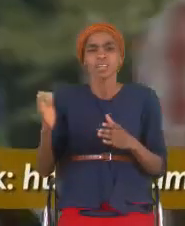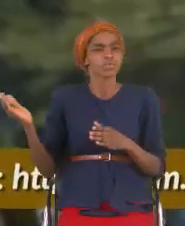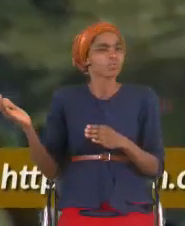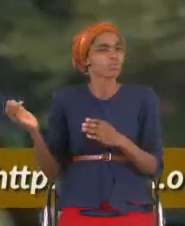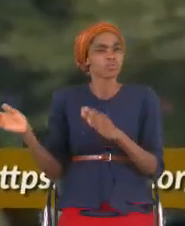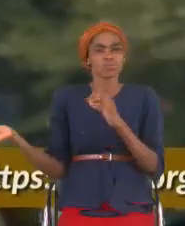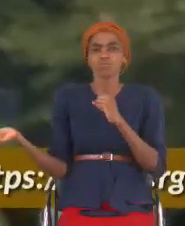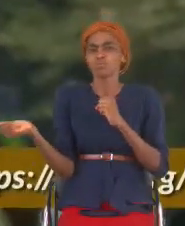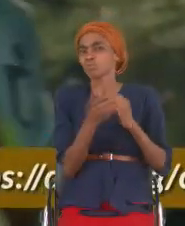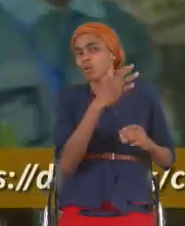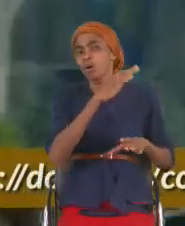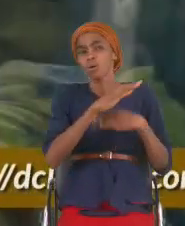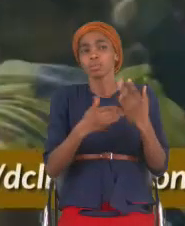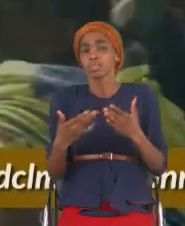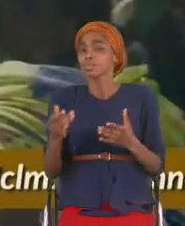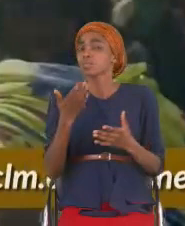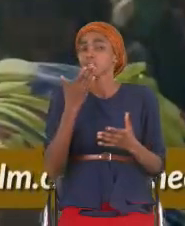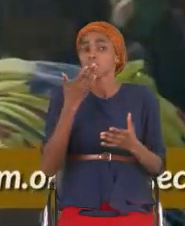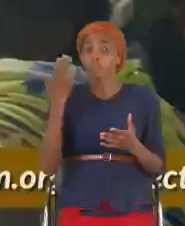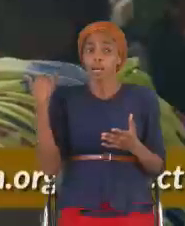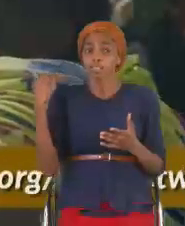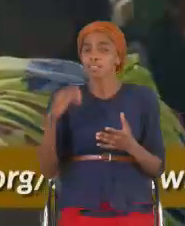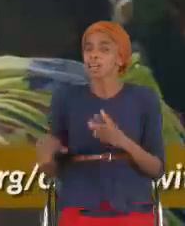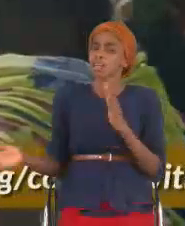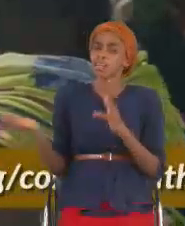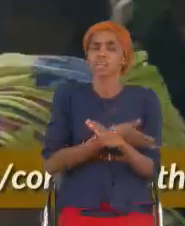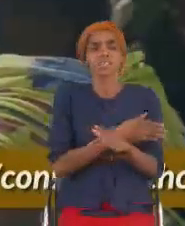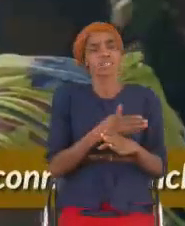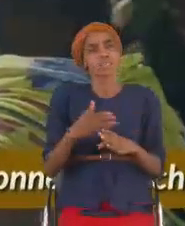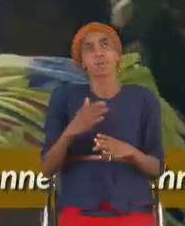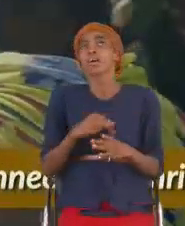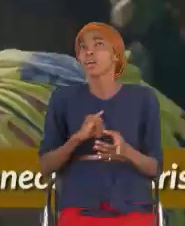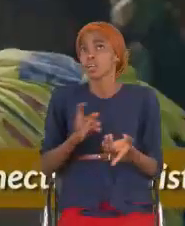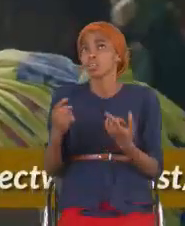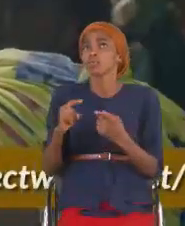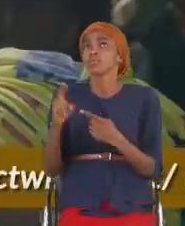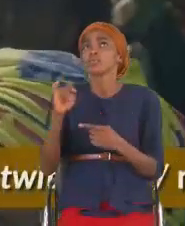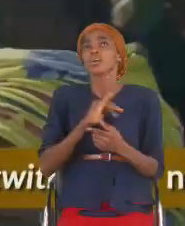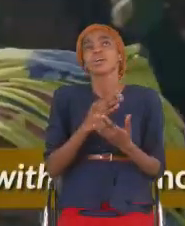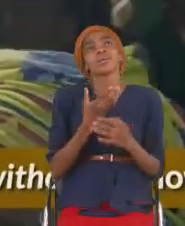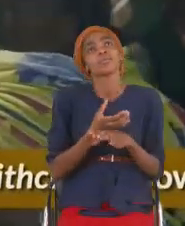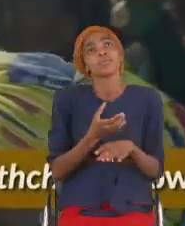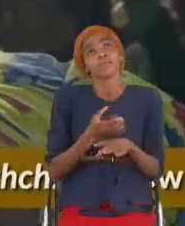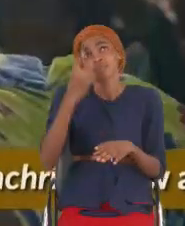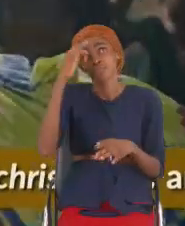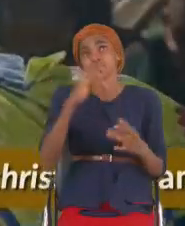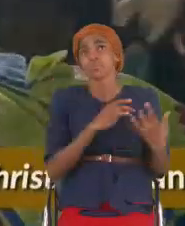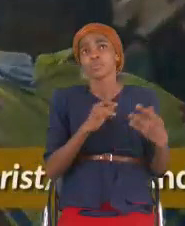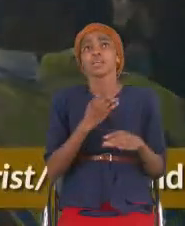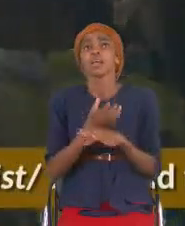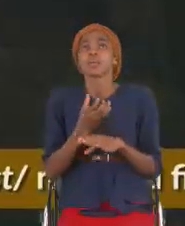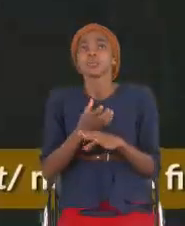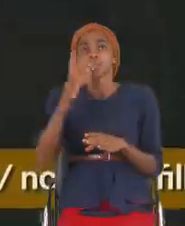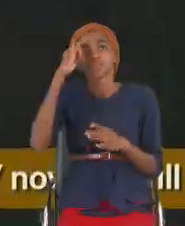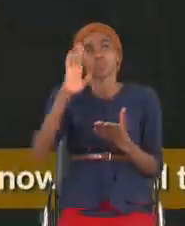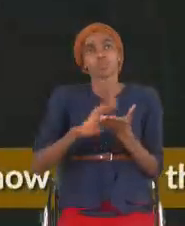past, I throw them away, and I come to you. And I plead for your mercy, I plead for your